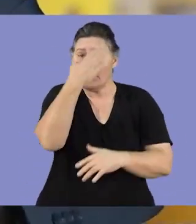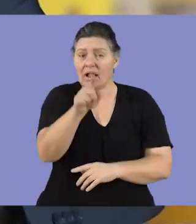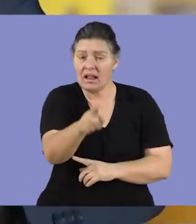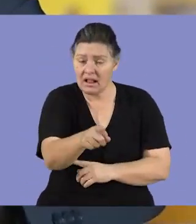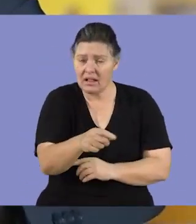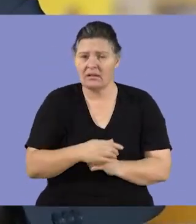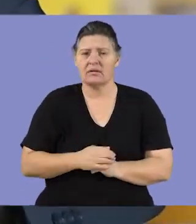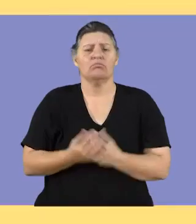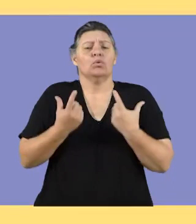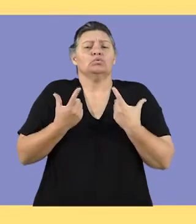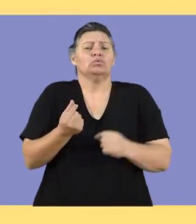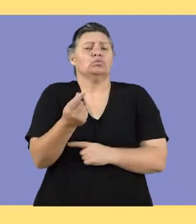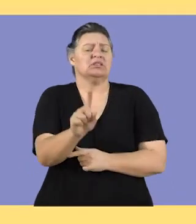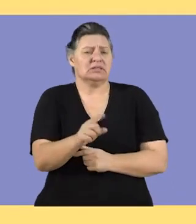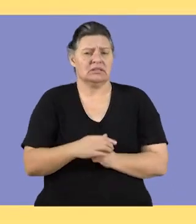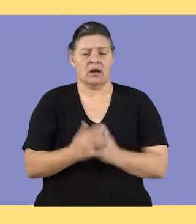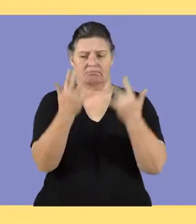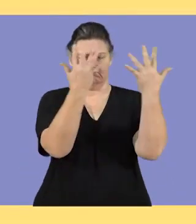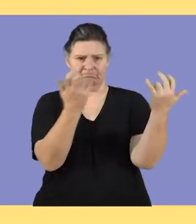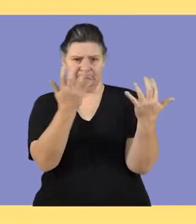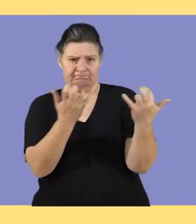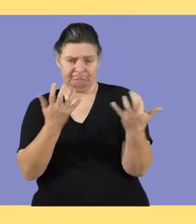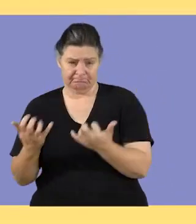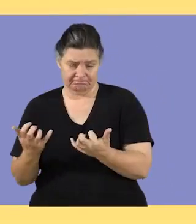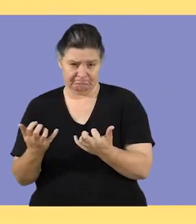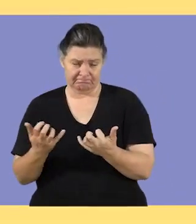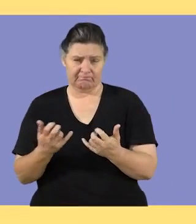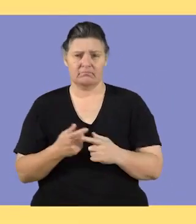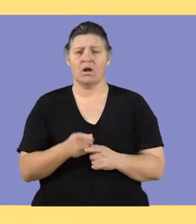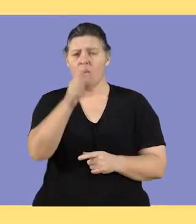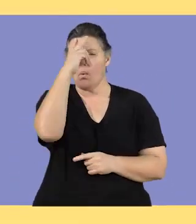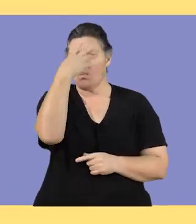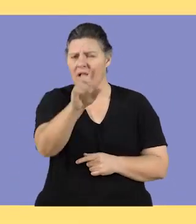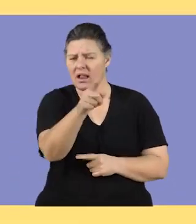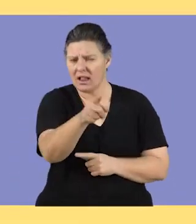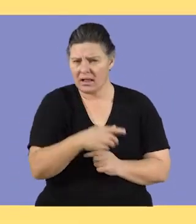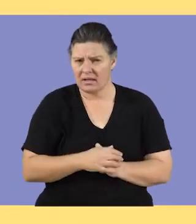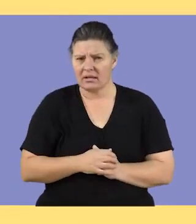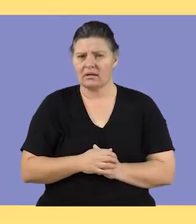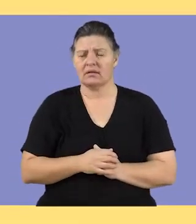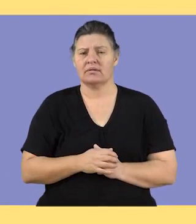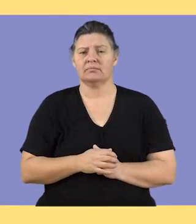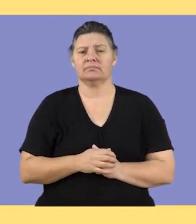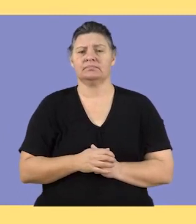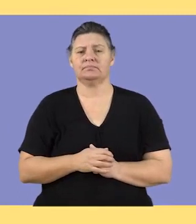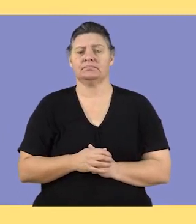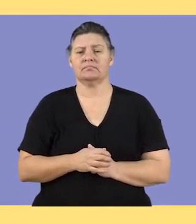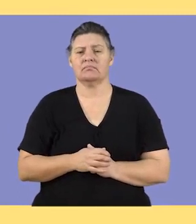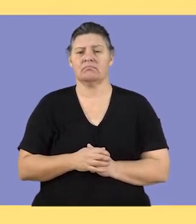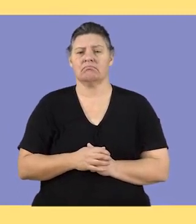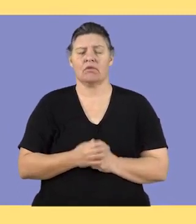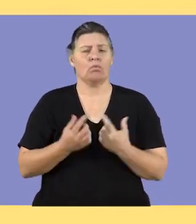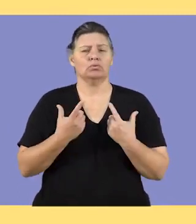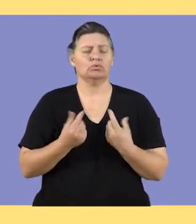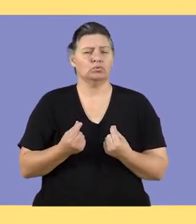grade 9, you remember we did some calculations. If you remember very well, I'm just going to take you through